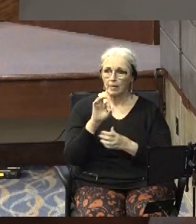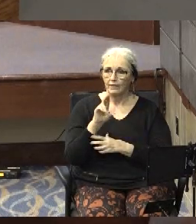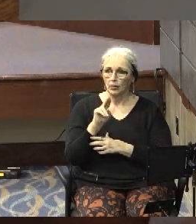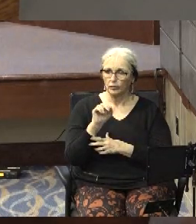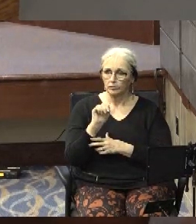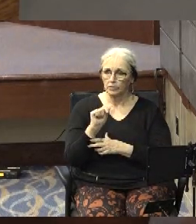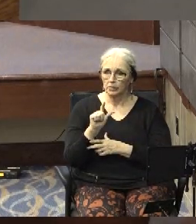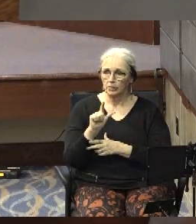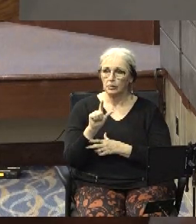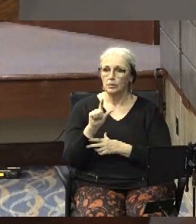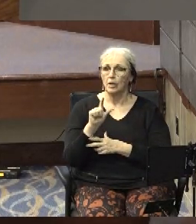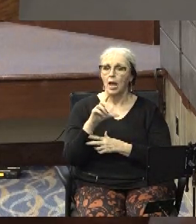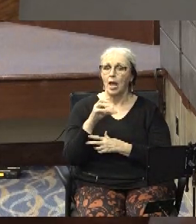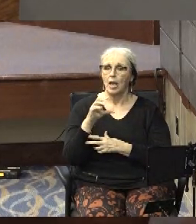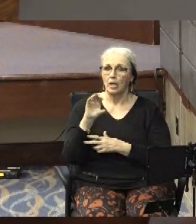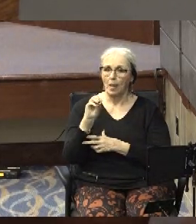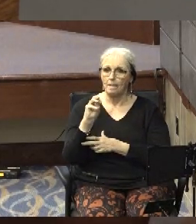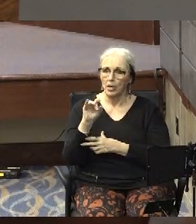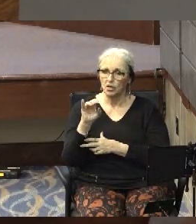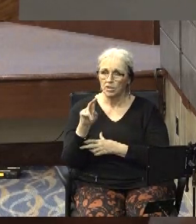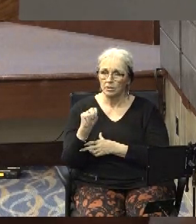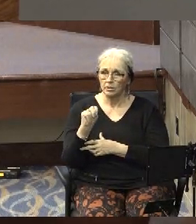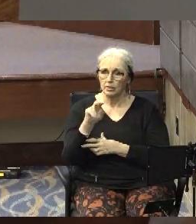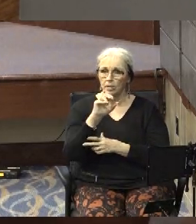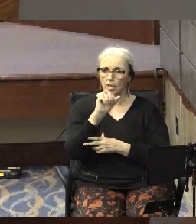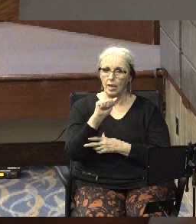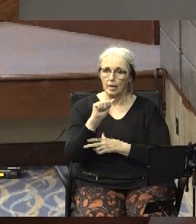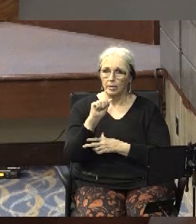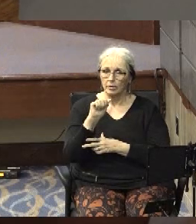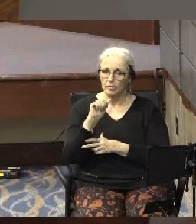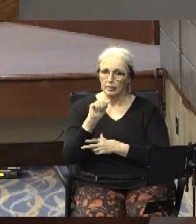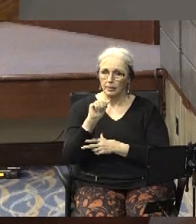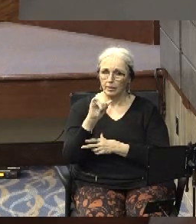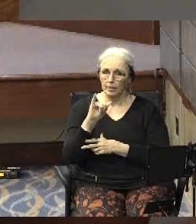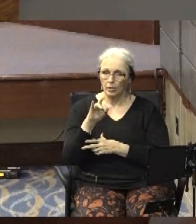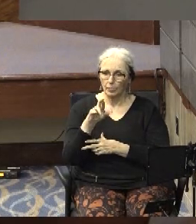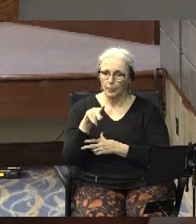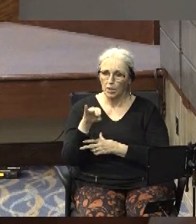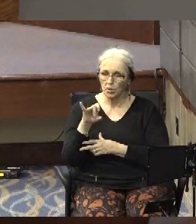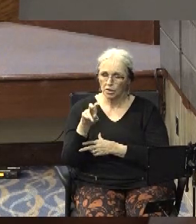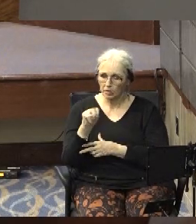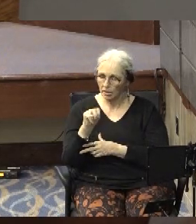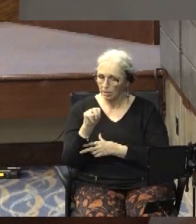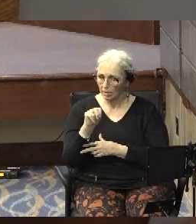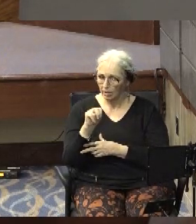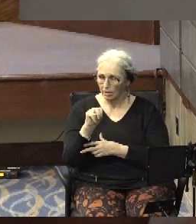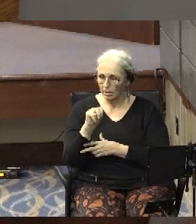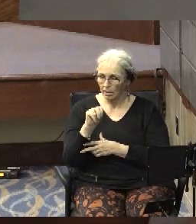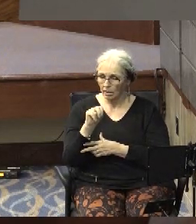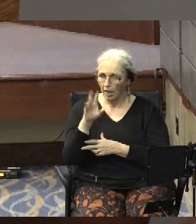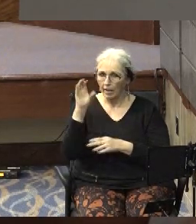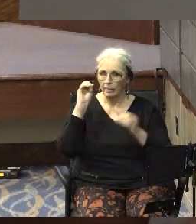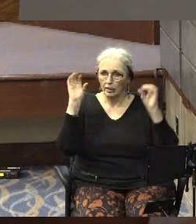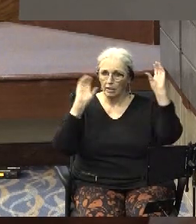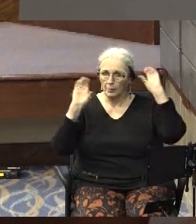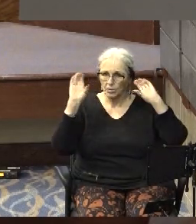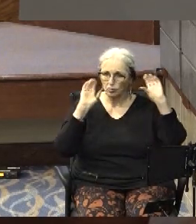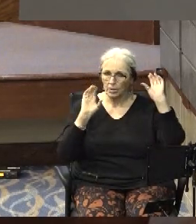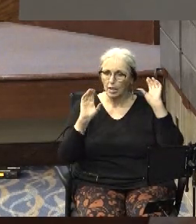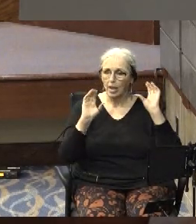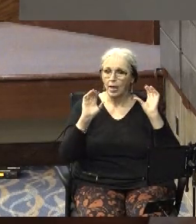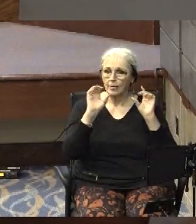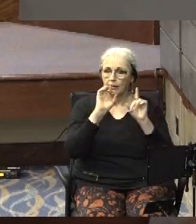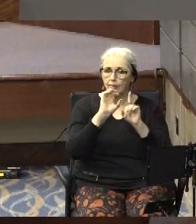combustion, on air pollution detection and measurement, and atmospheric chemistry. The